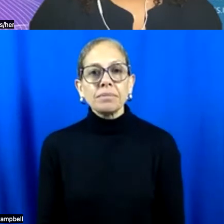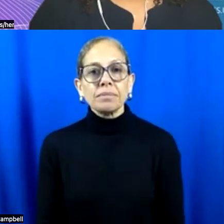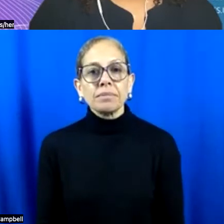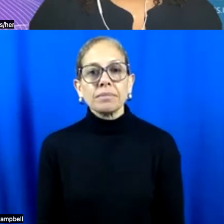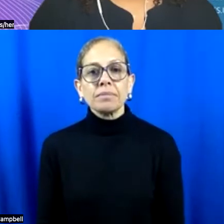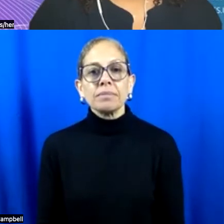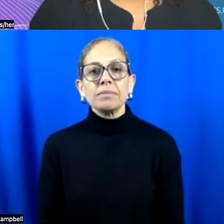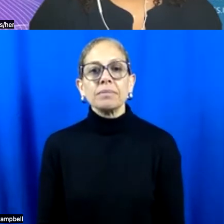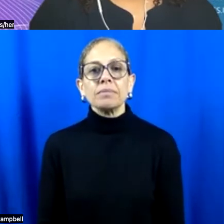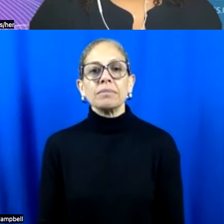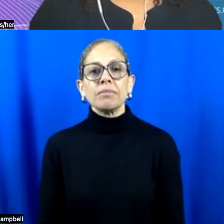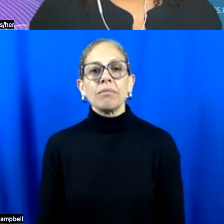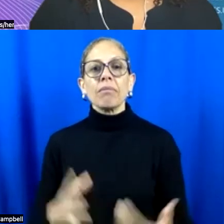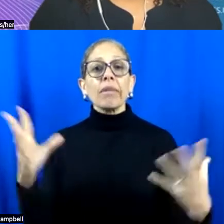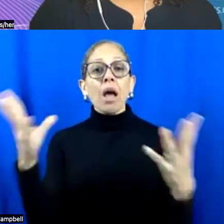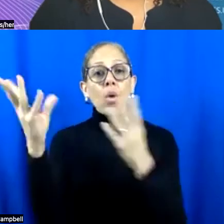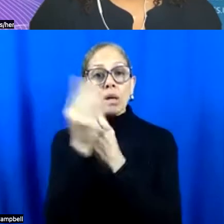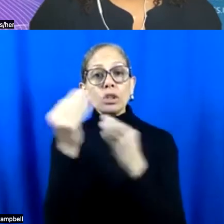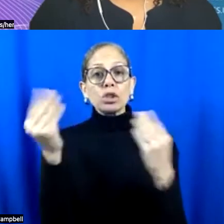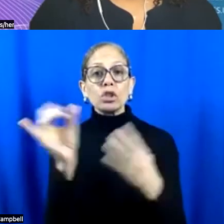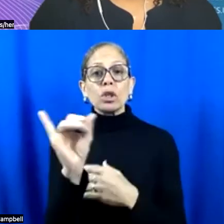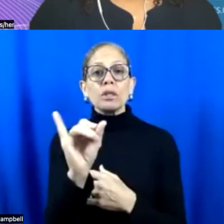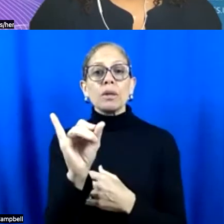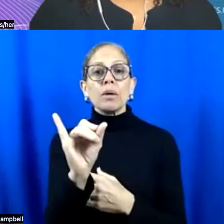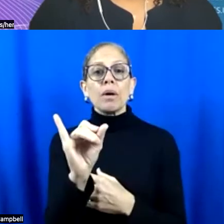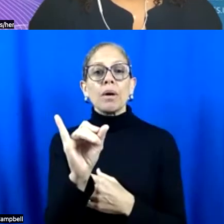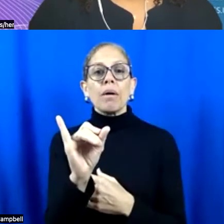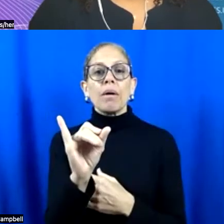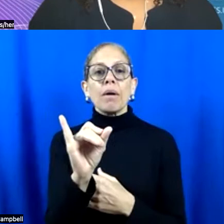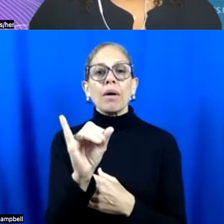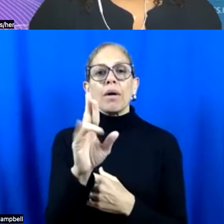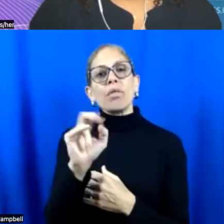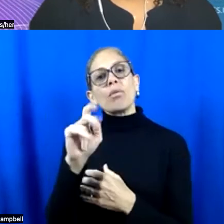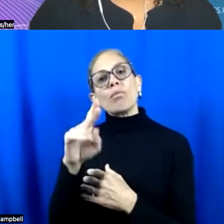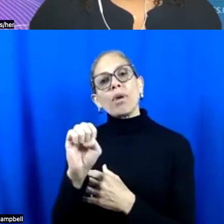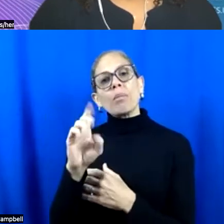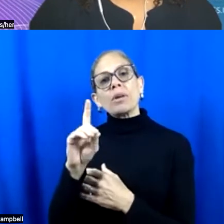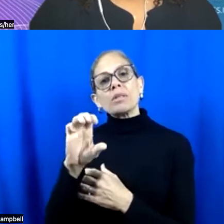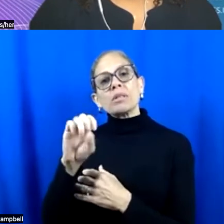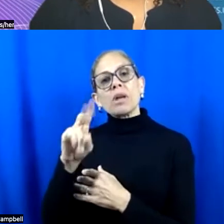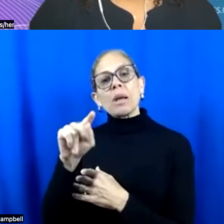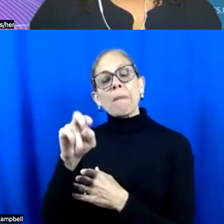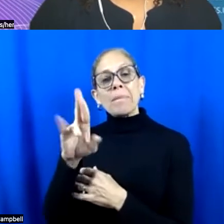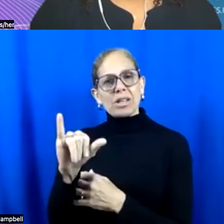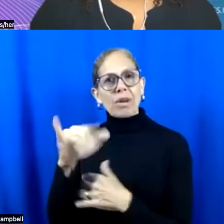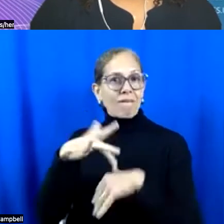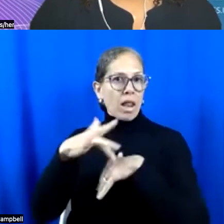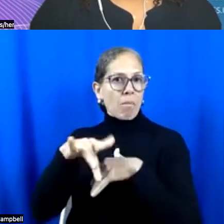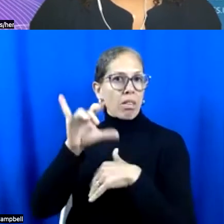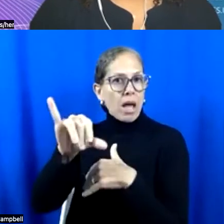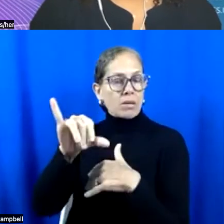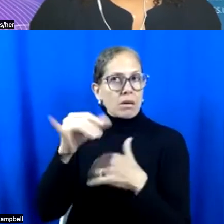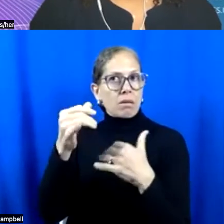And then can I just share that my film, Know the Rape documentary, for if anyone hasn't seen it, is available